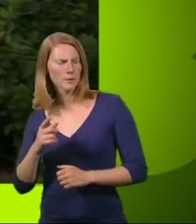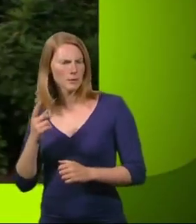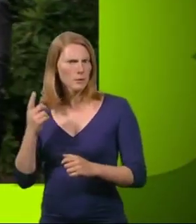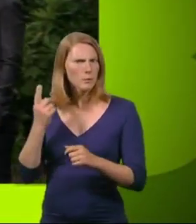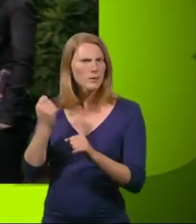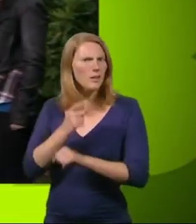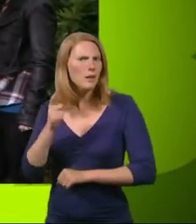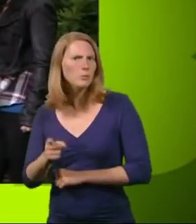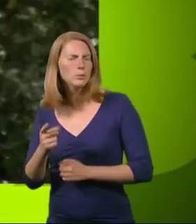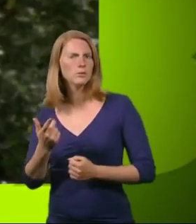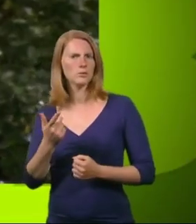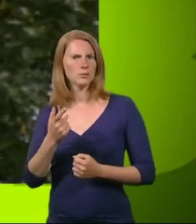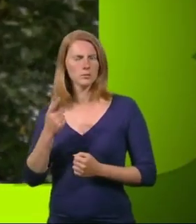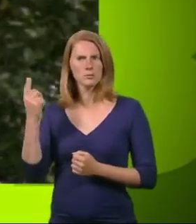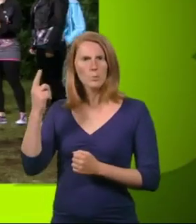Did someone hit you?